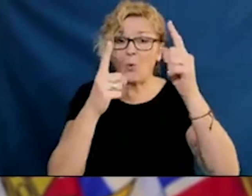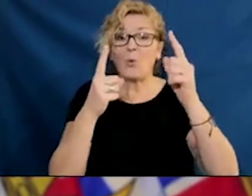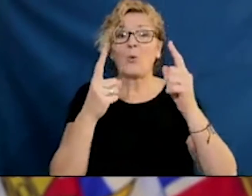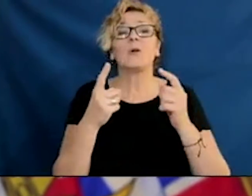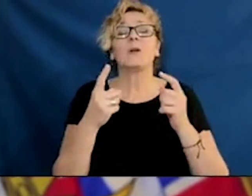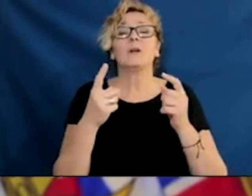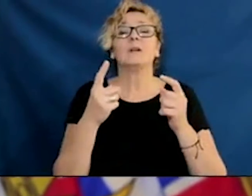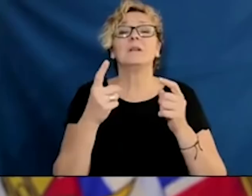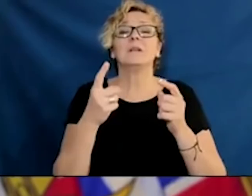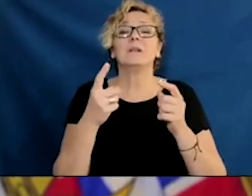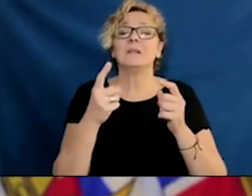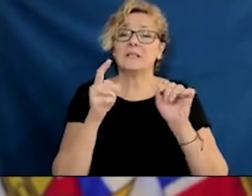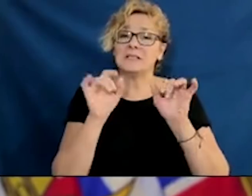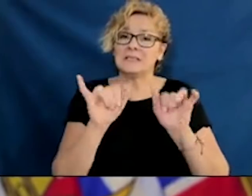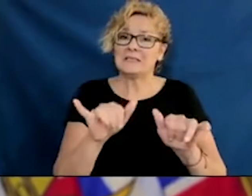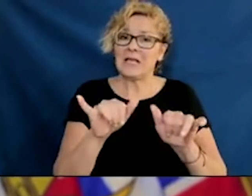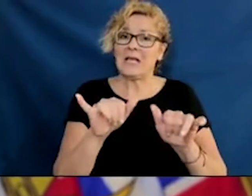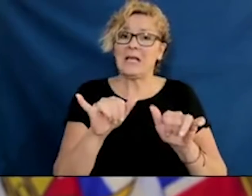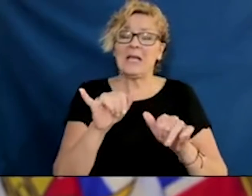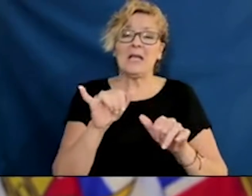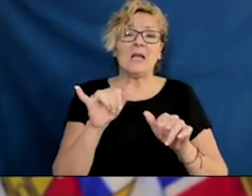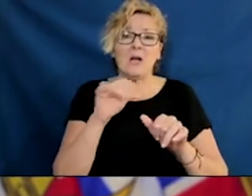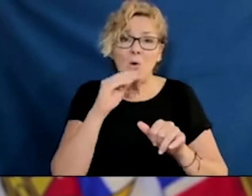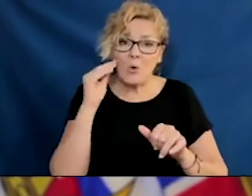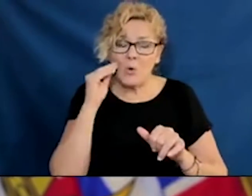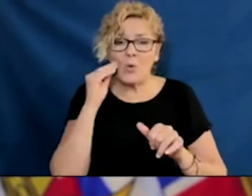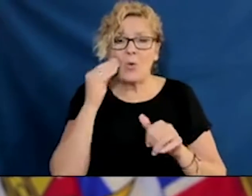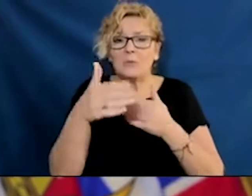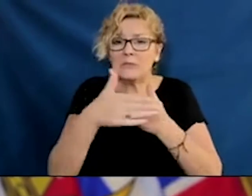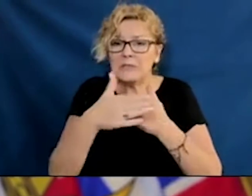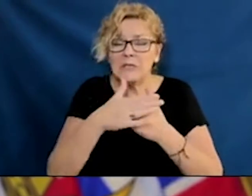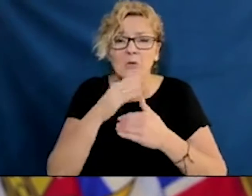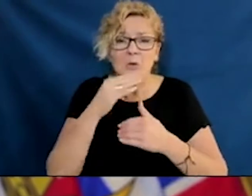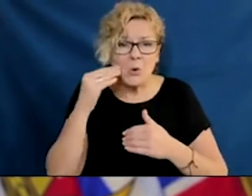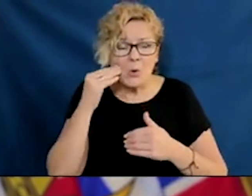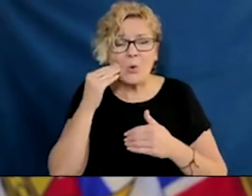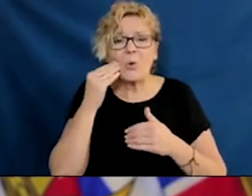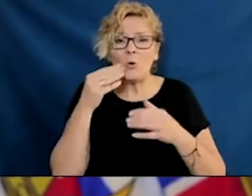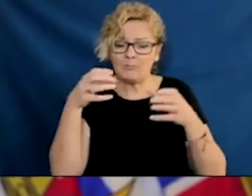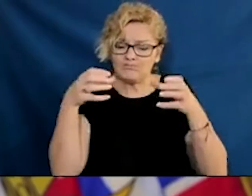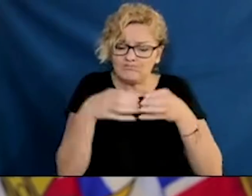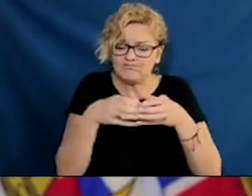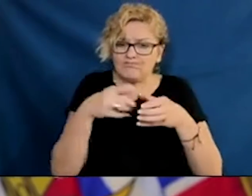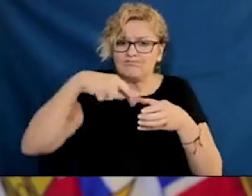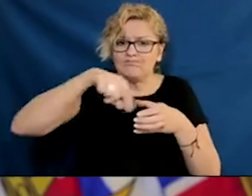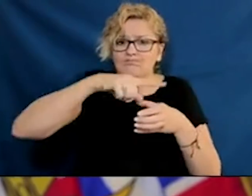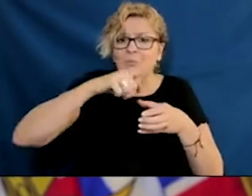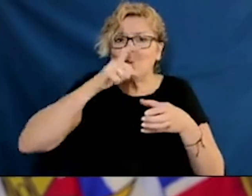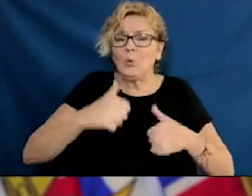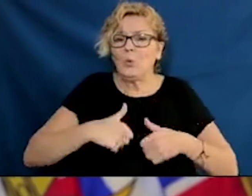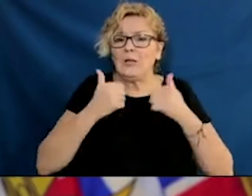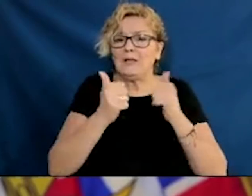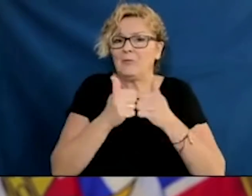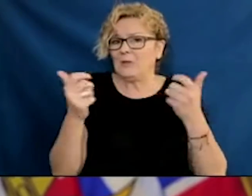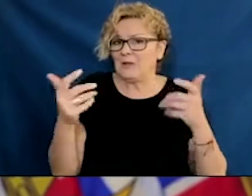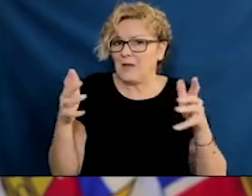so that we can keep our bars, our restaurants, our retail spaces, our workplaces open.